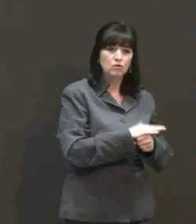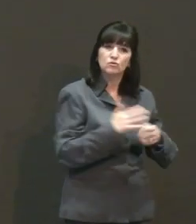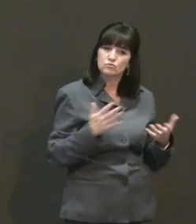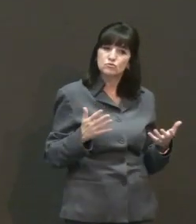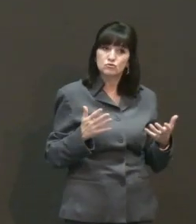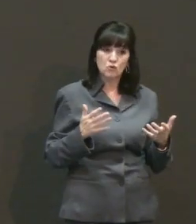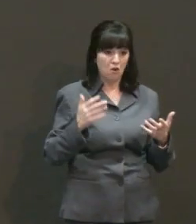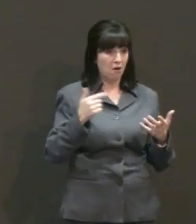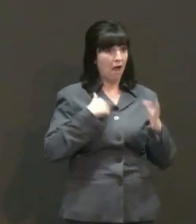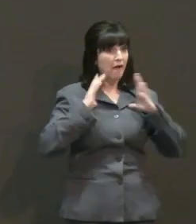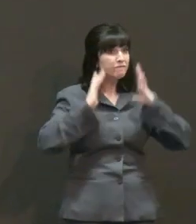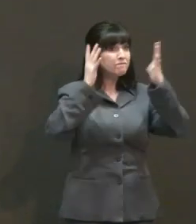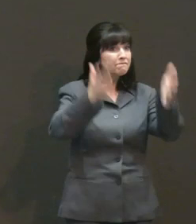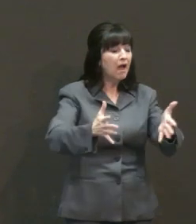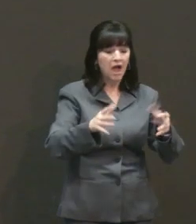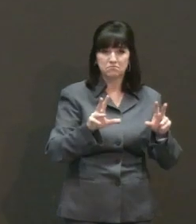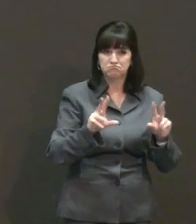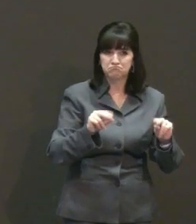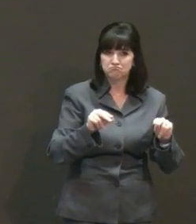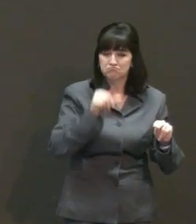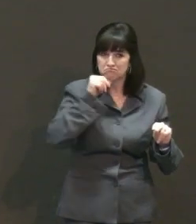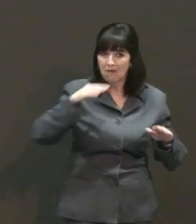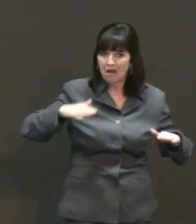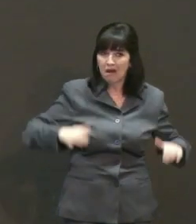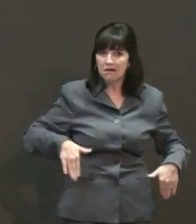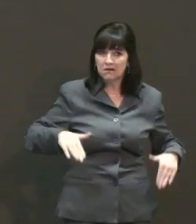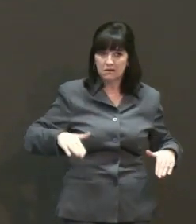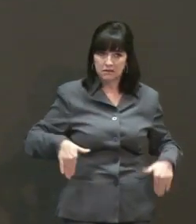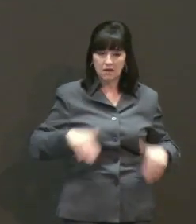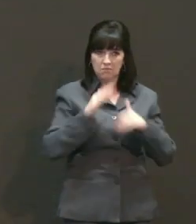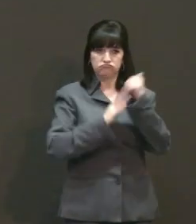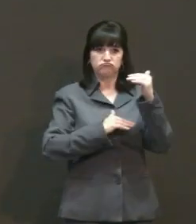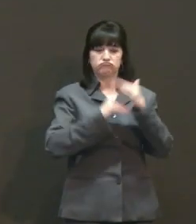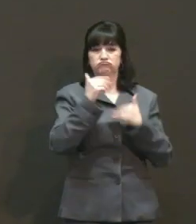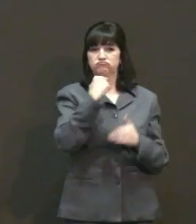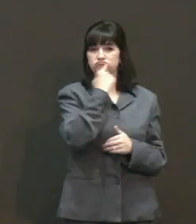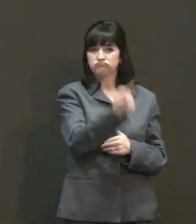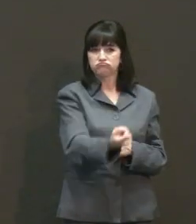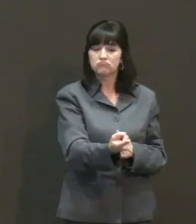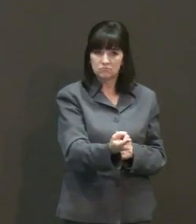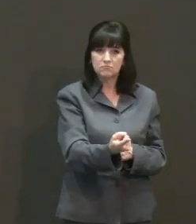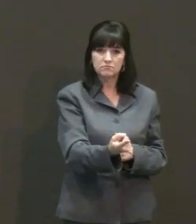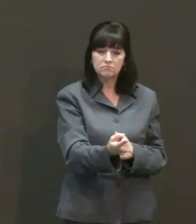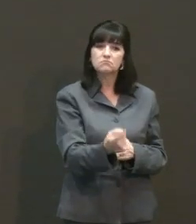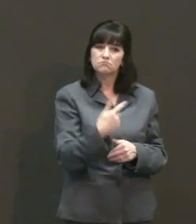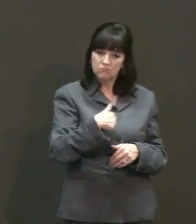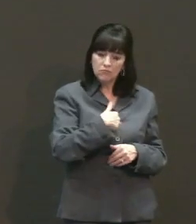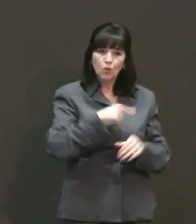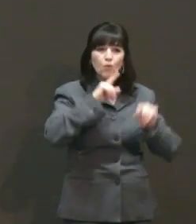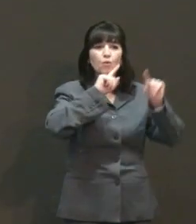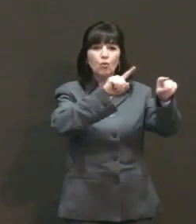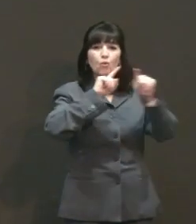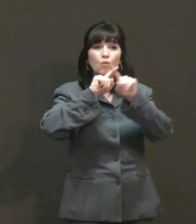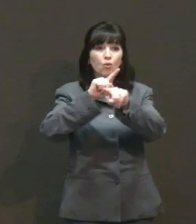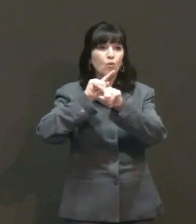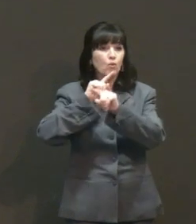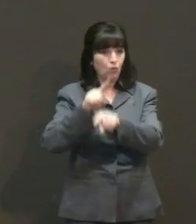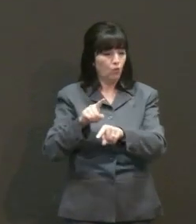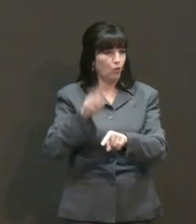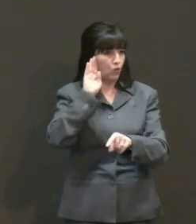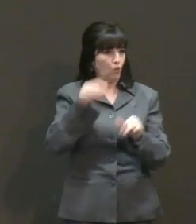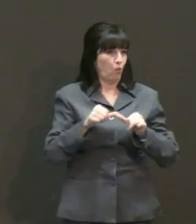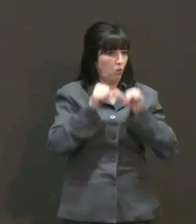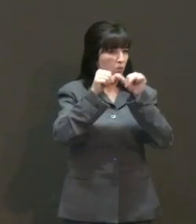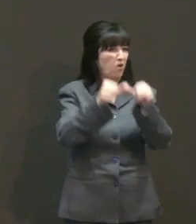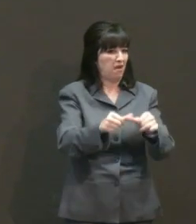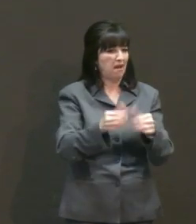yet. I will say we are having a little bit more success. I know we ordered enough gloves today that I believe will last us about